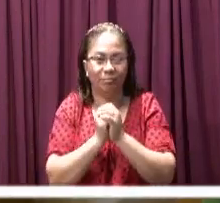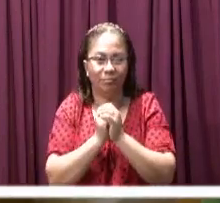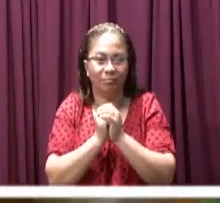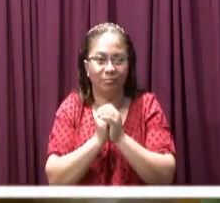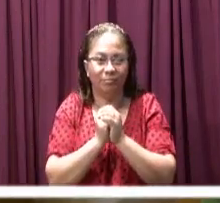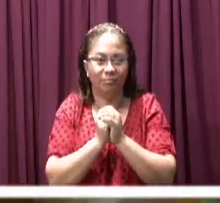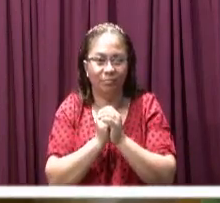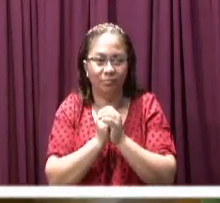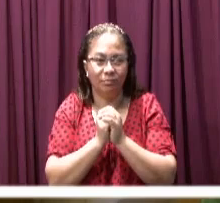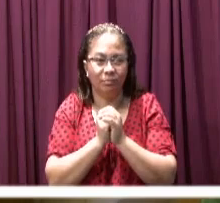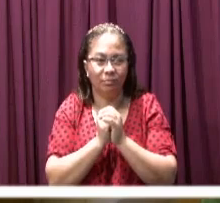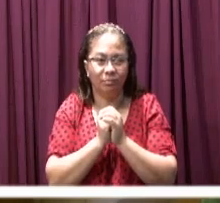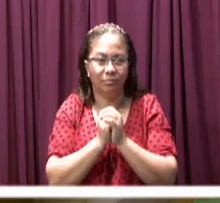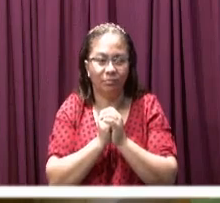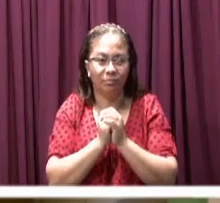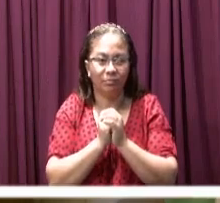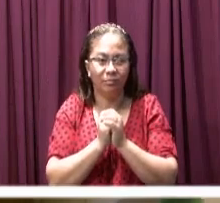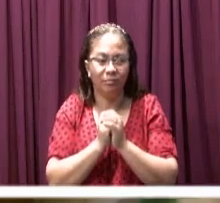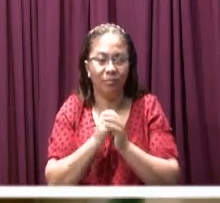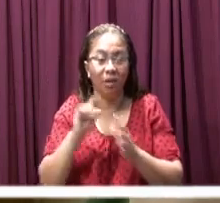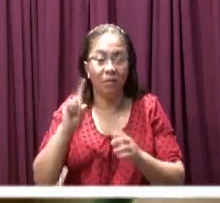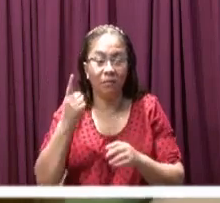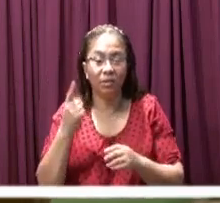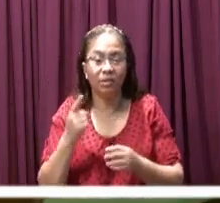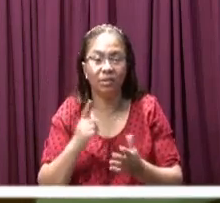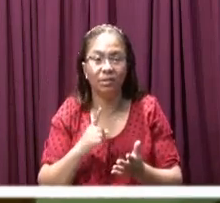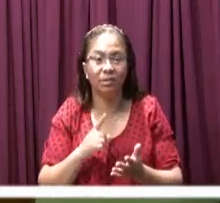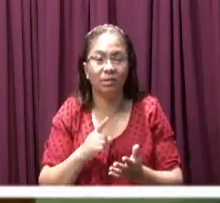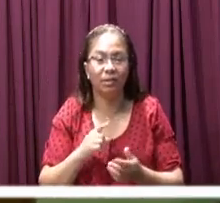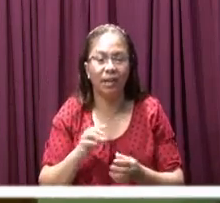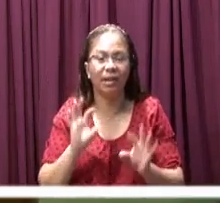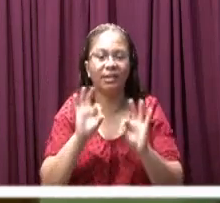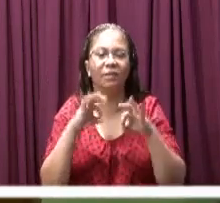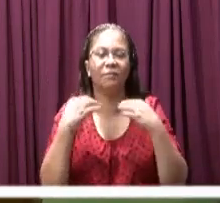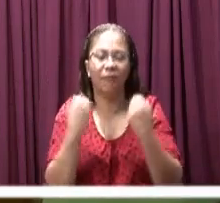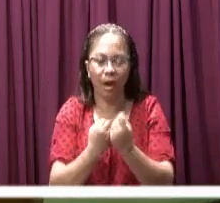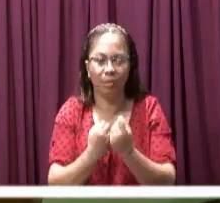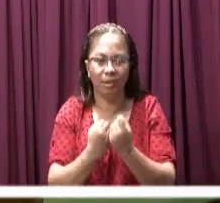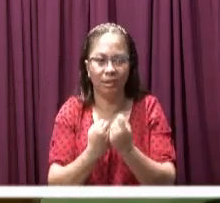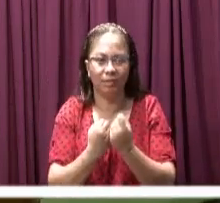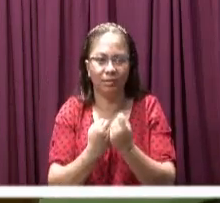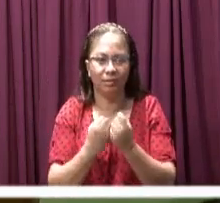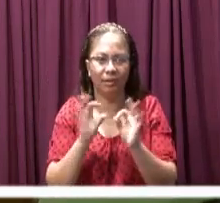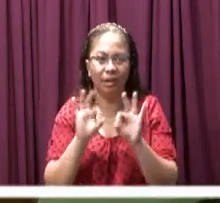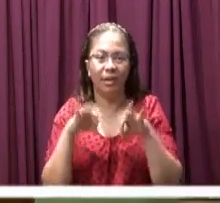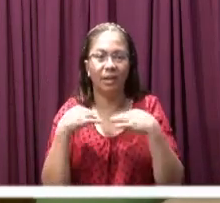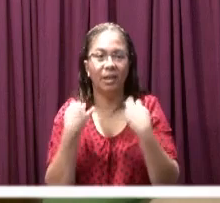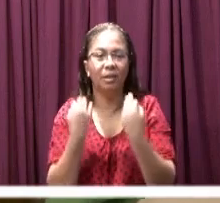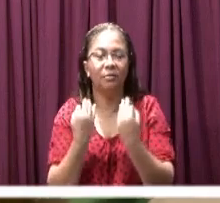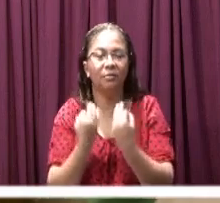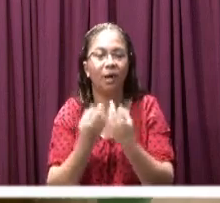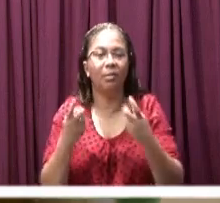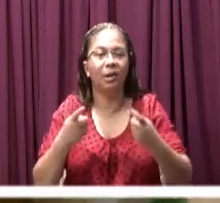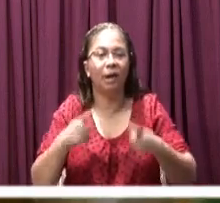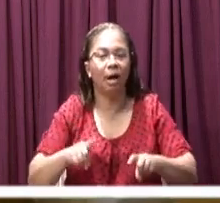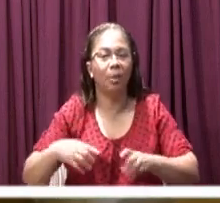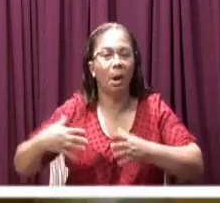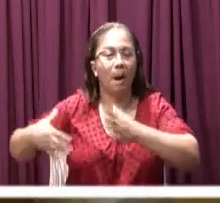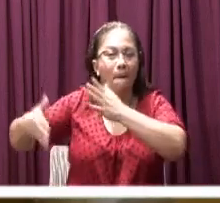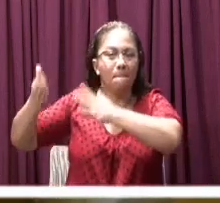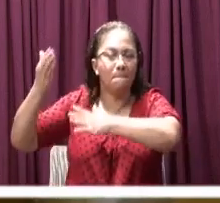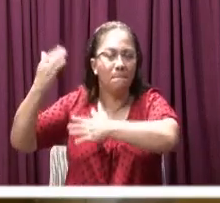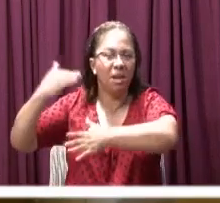church. But first is also the domestic family, because the family existed before the